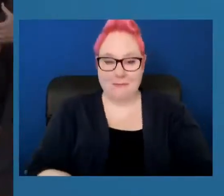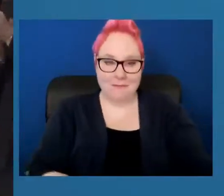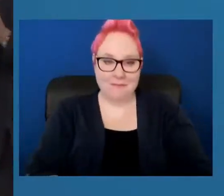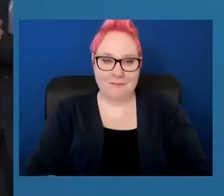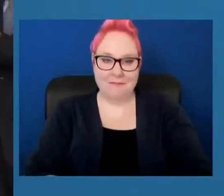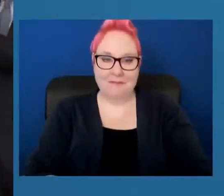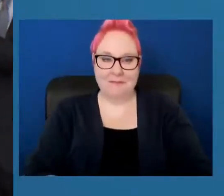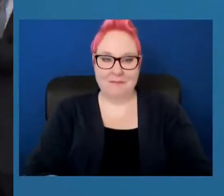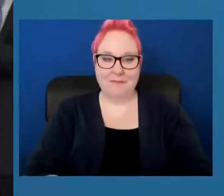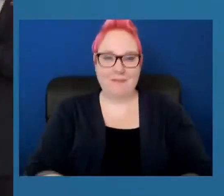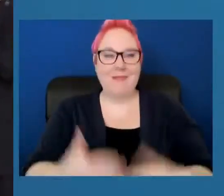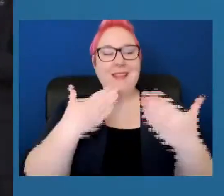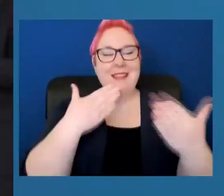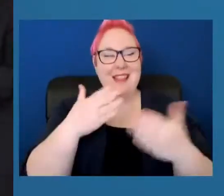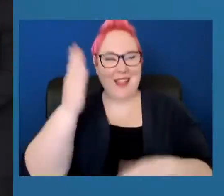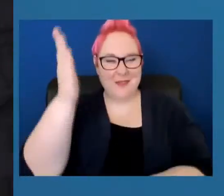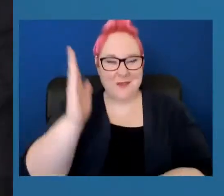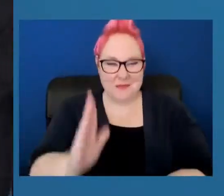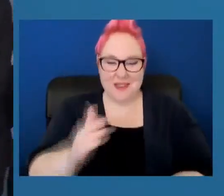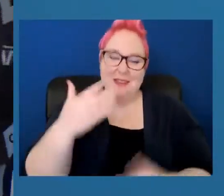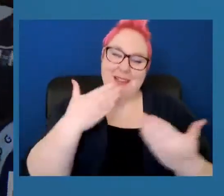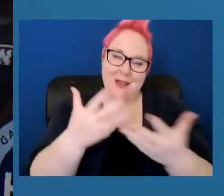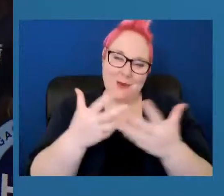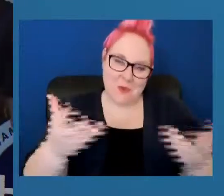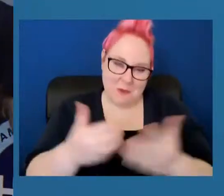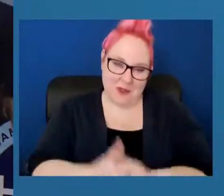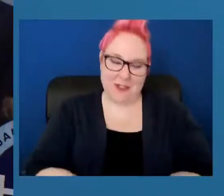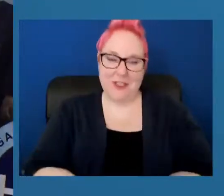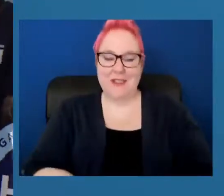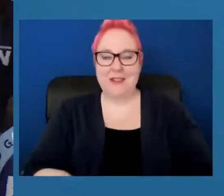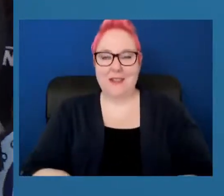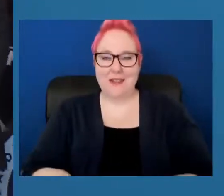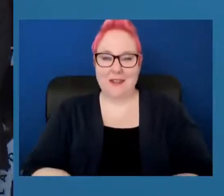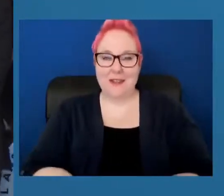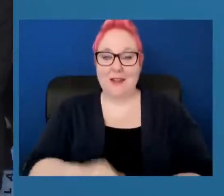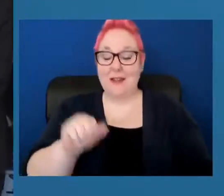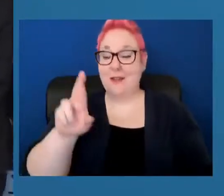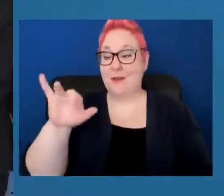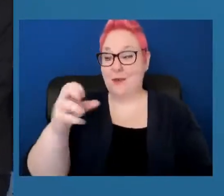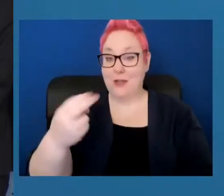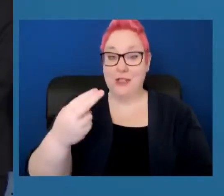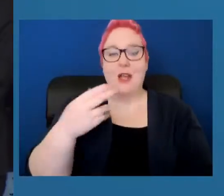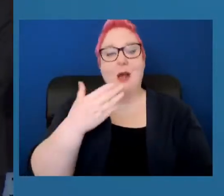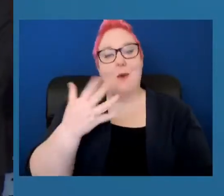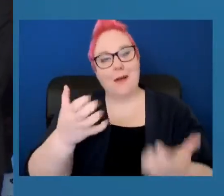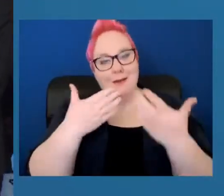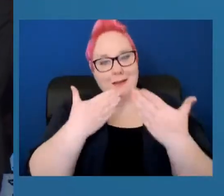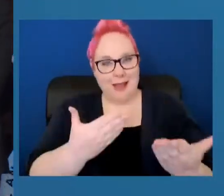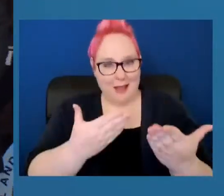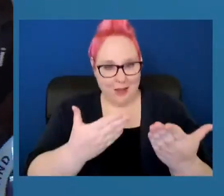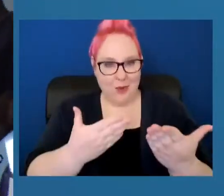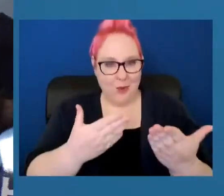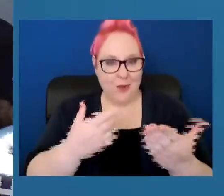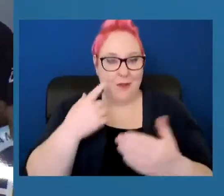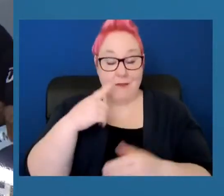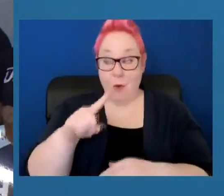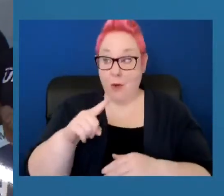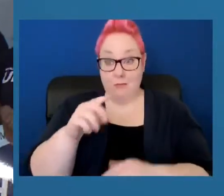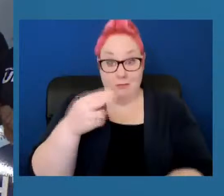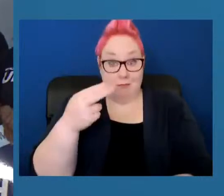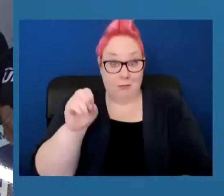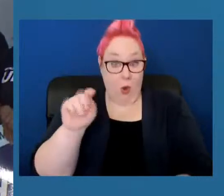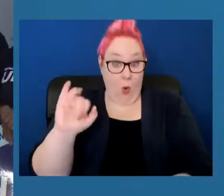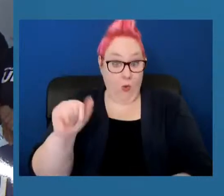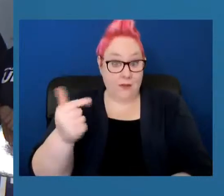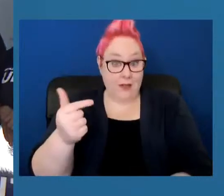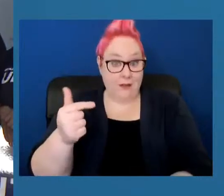Thank you, Speaker. Thank you so much. Rich, first of all, I want to thank you for, one, hosting us today with your